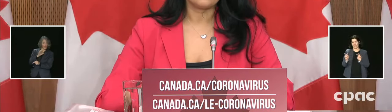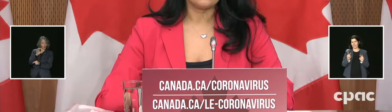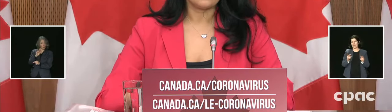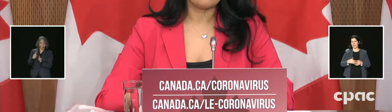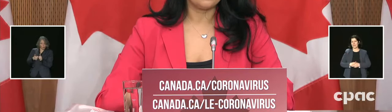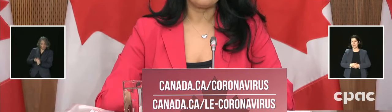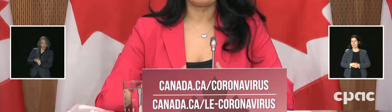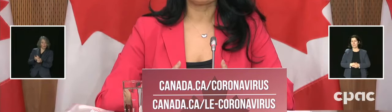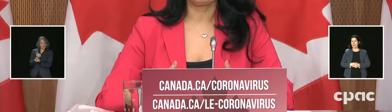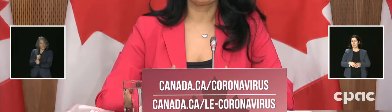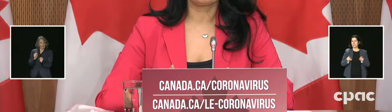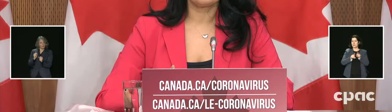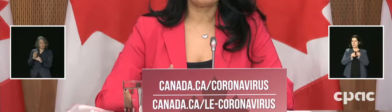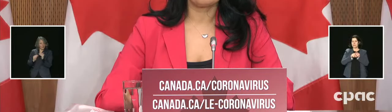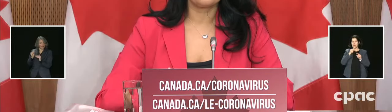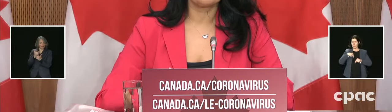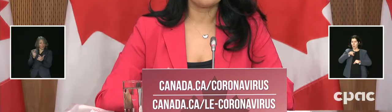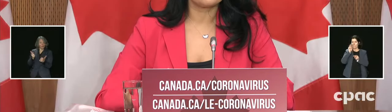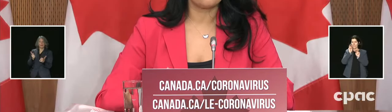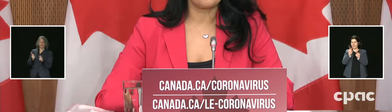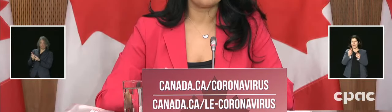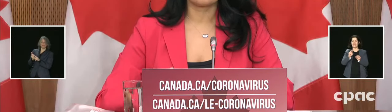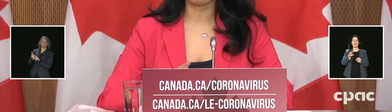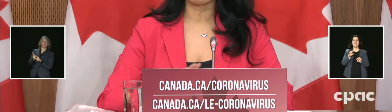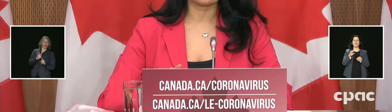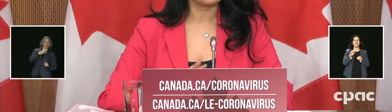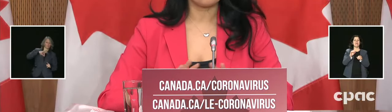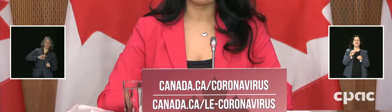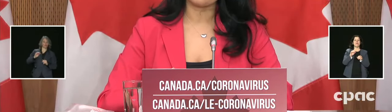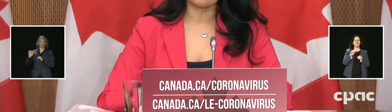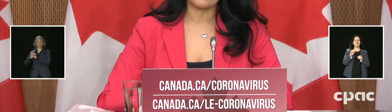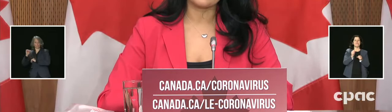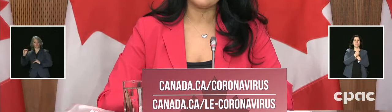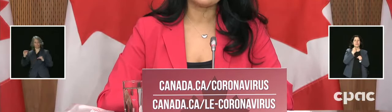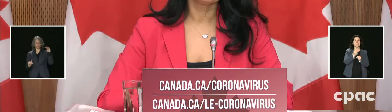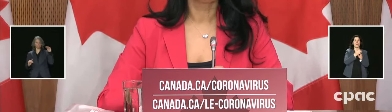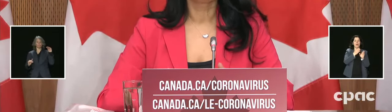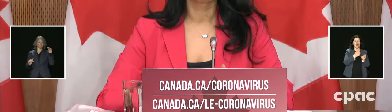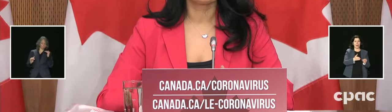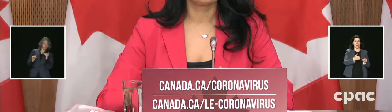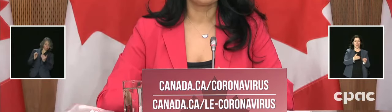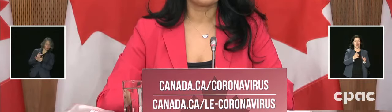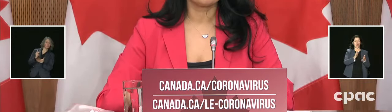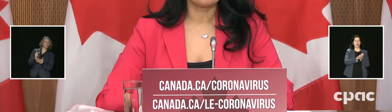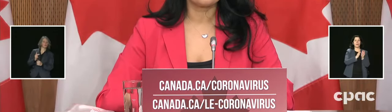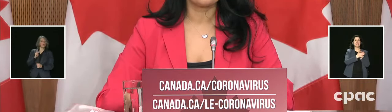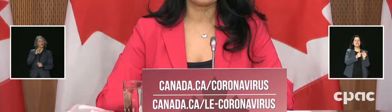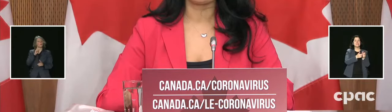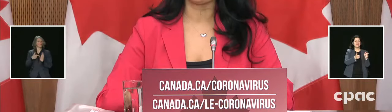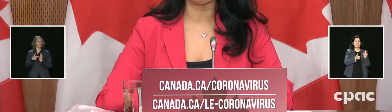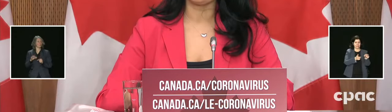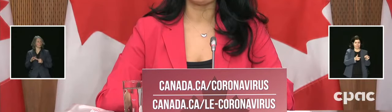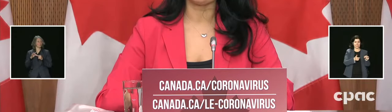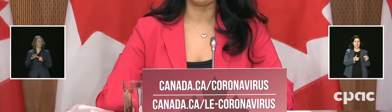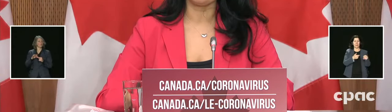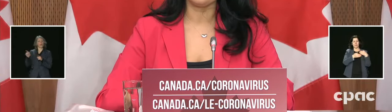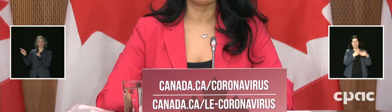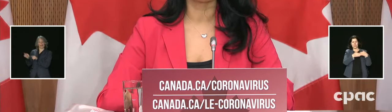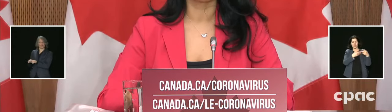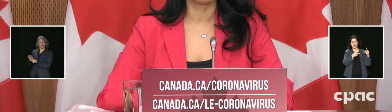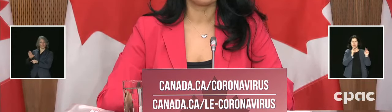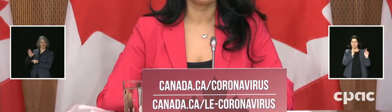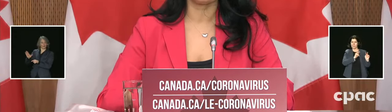that, we have to make sure that the benefits of those outweigh the risks. So for us, they're all separate vaccines. The one exception to that, of course, was the Serum Institute